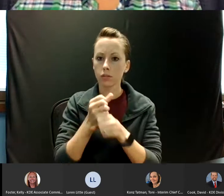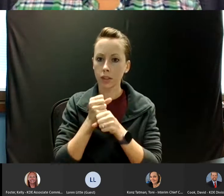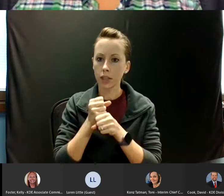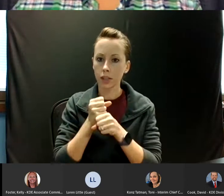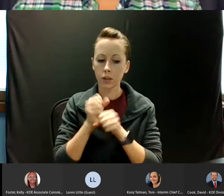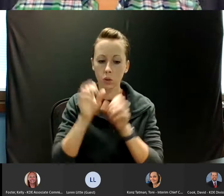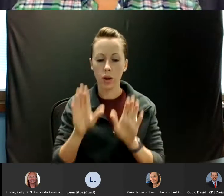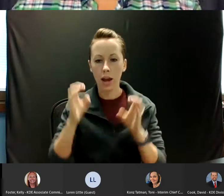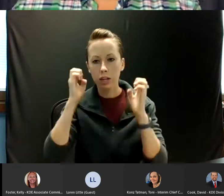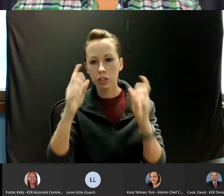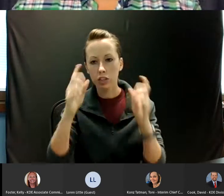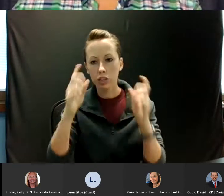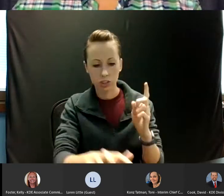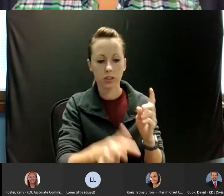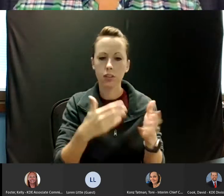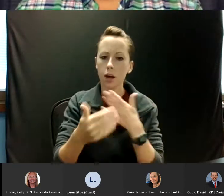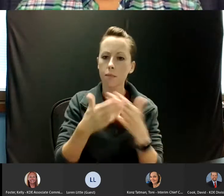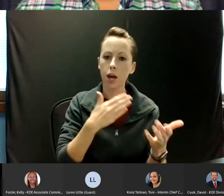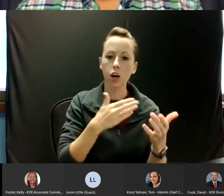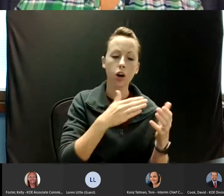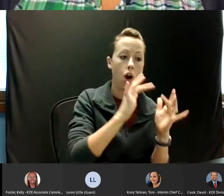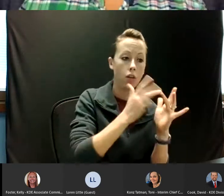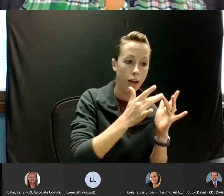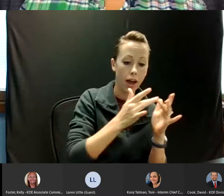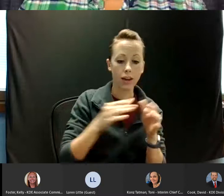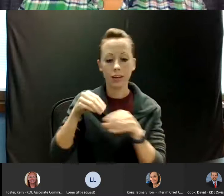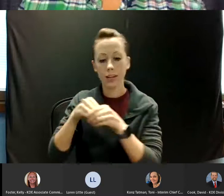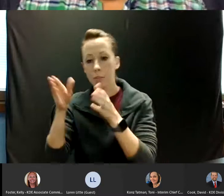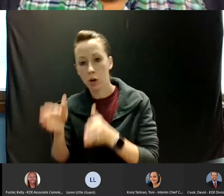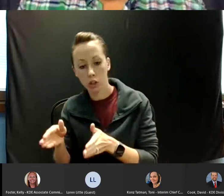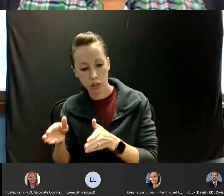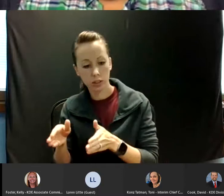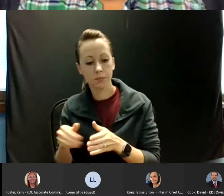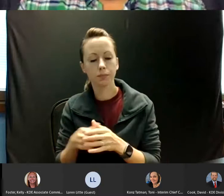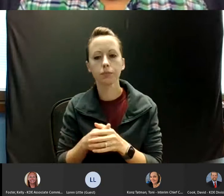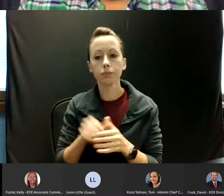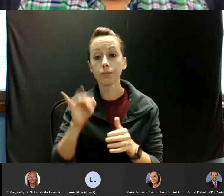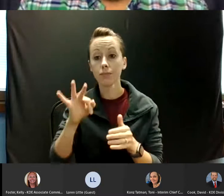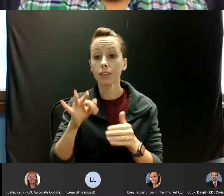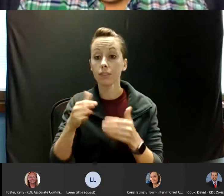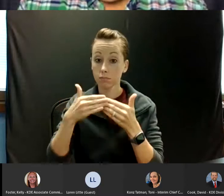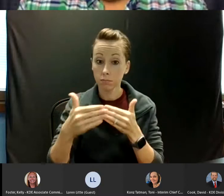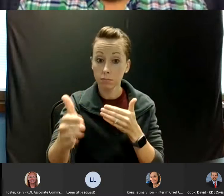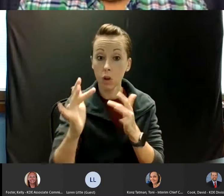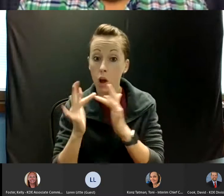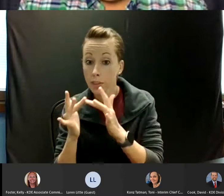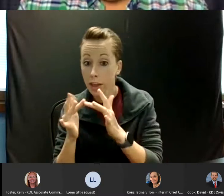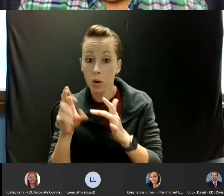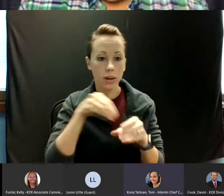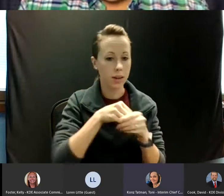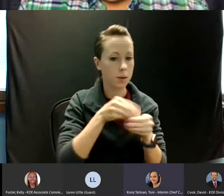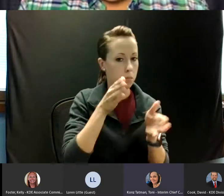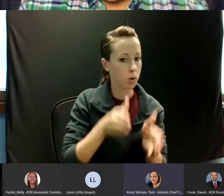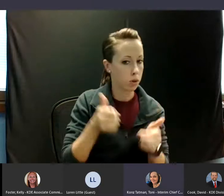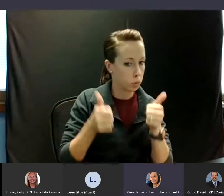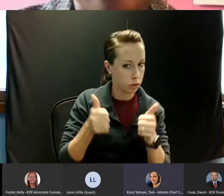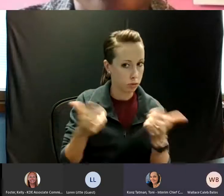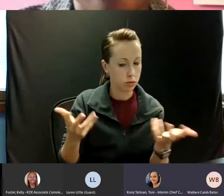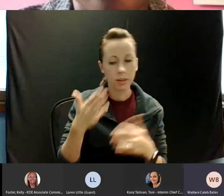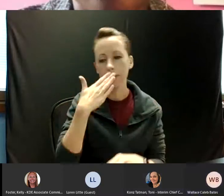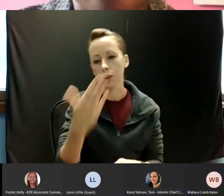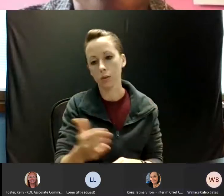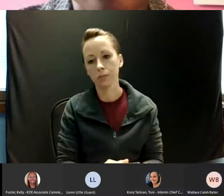great education regardless of if they choose online or in person, and regardless of if we move forward online or in person. Thank you. Okay,